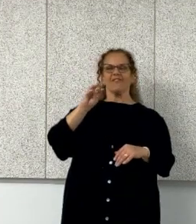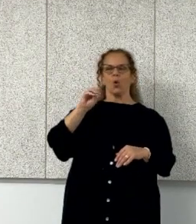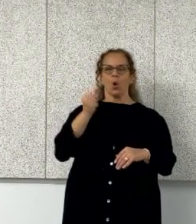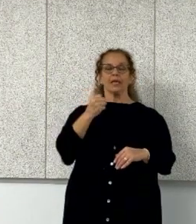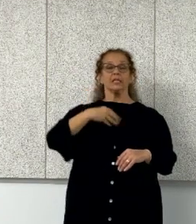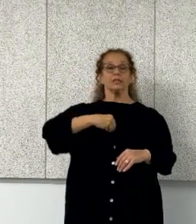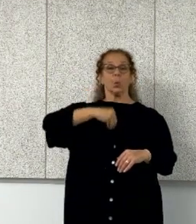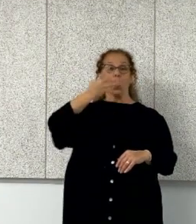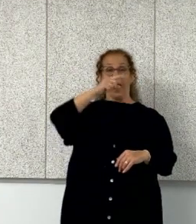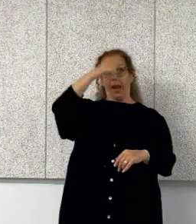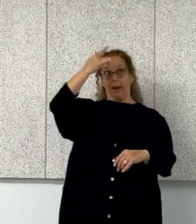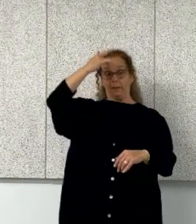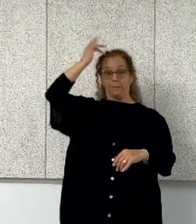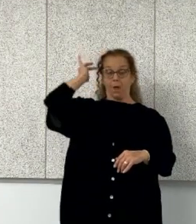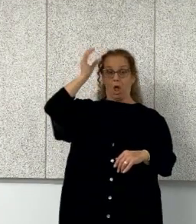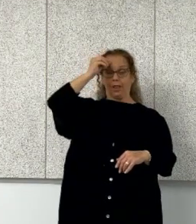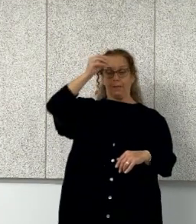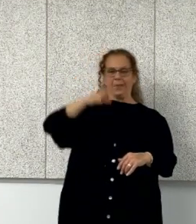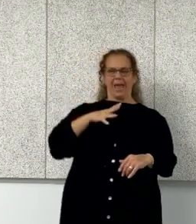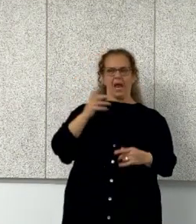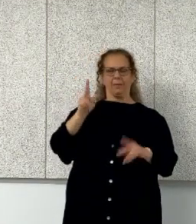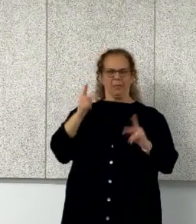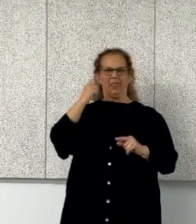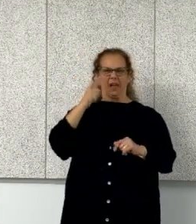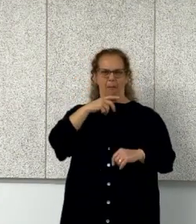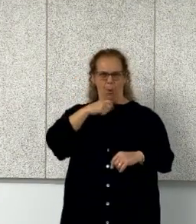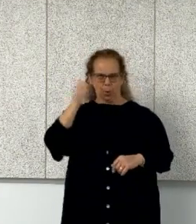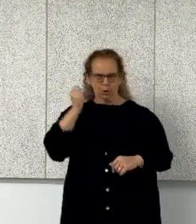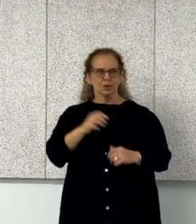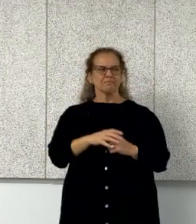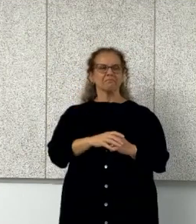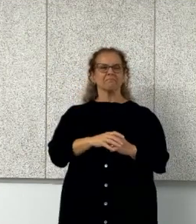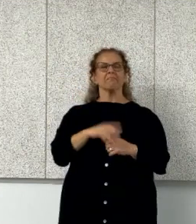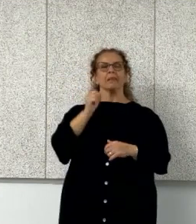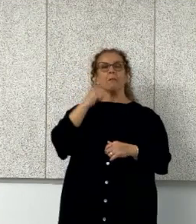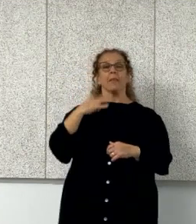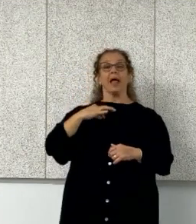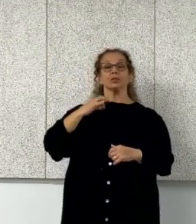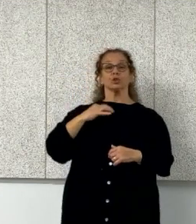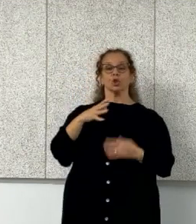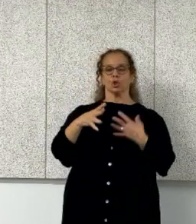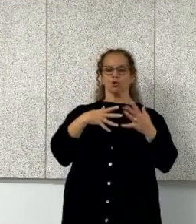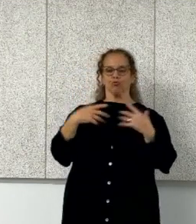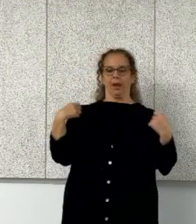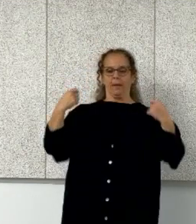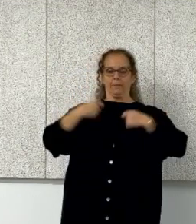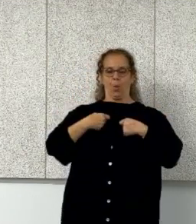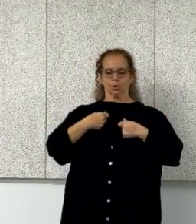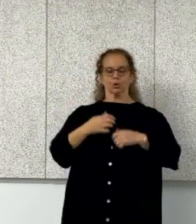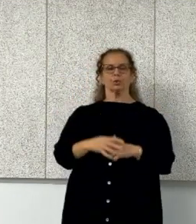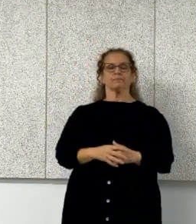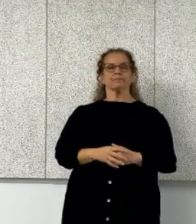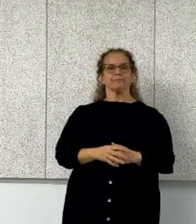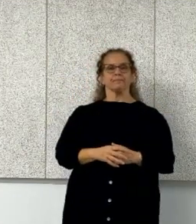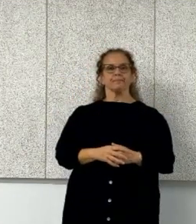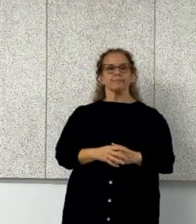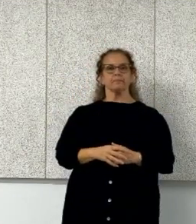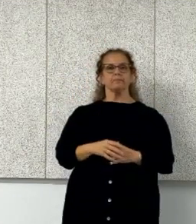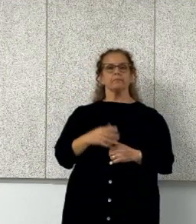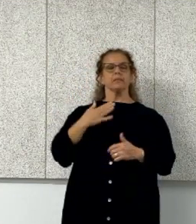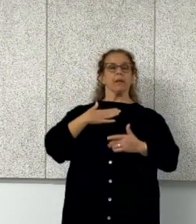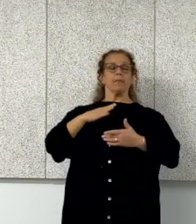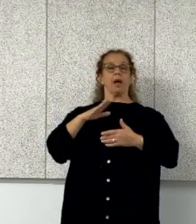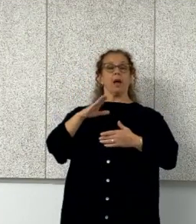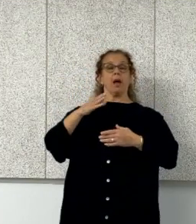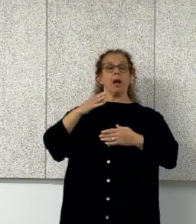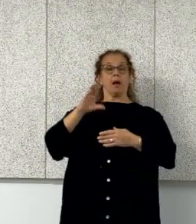that. I'm wearing a black shirt and a gray blazer, jeans, and black boots. I run a company called Tom